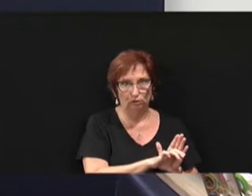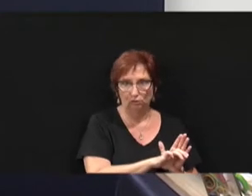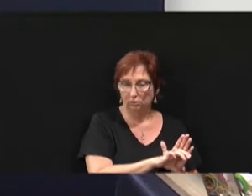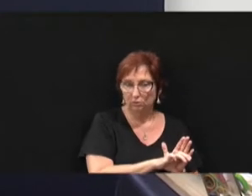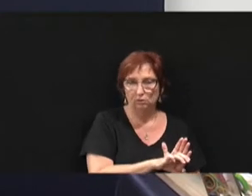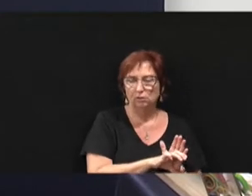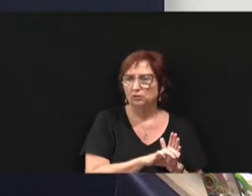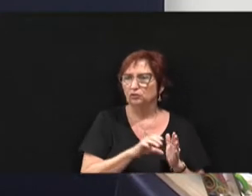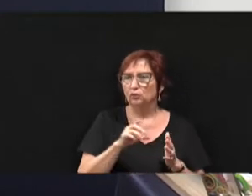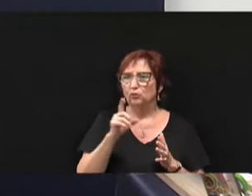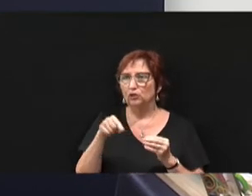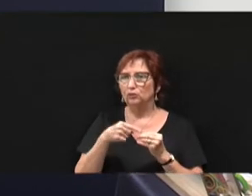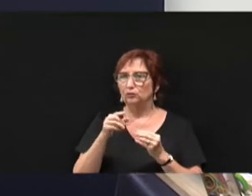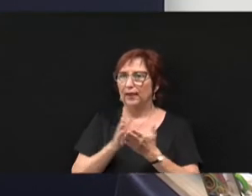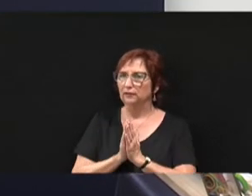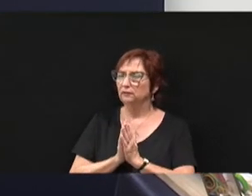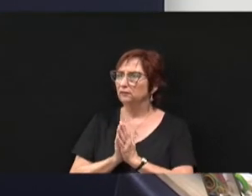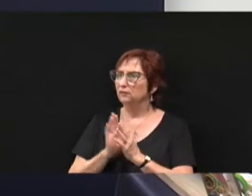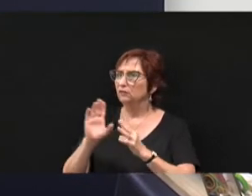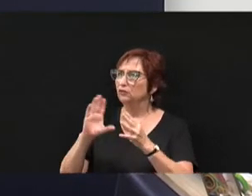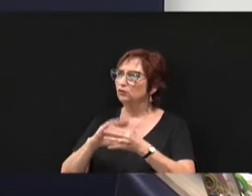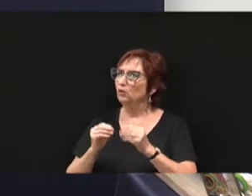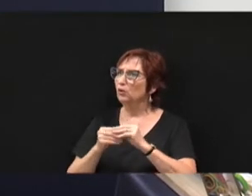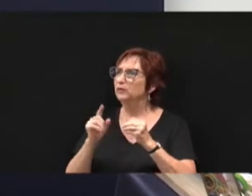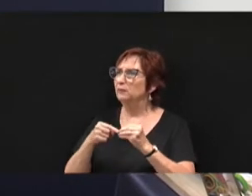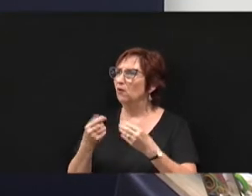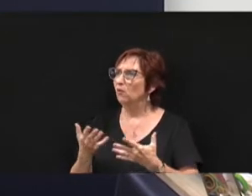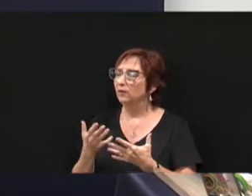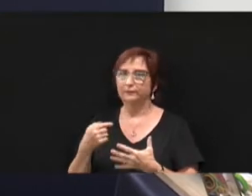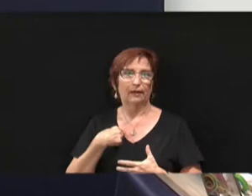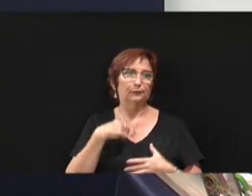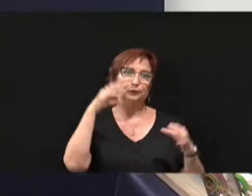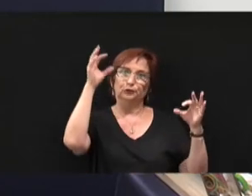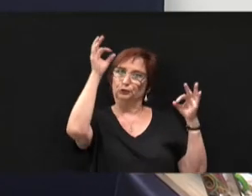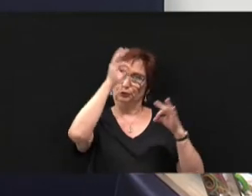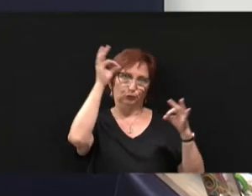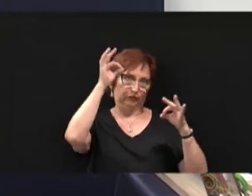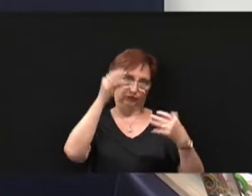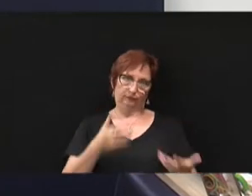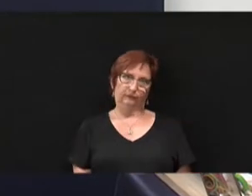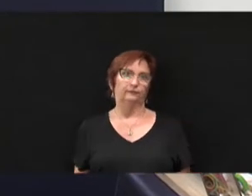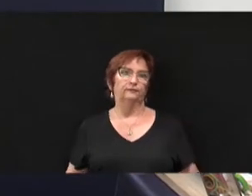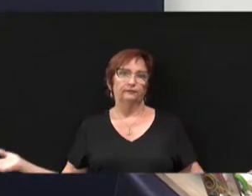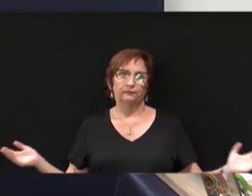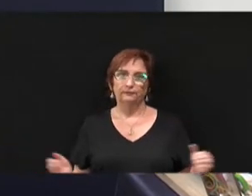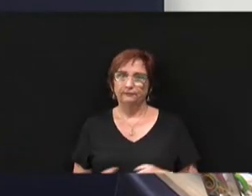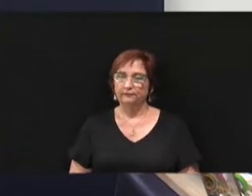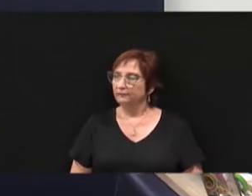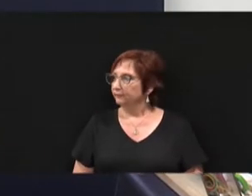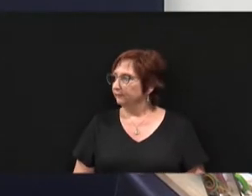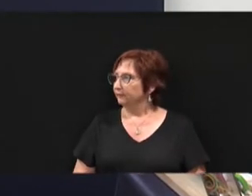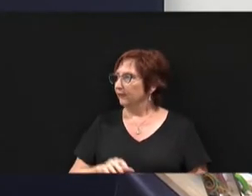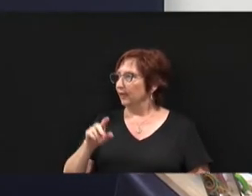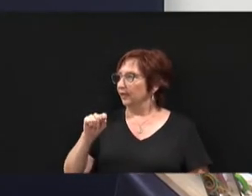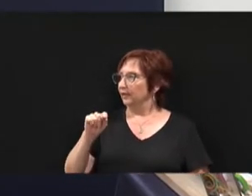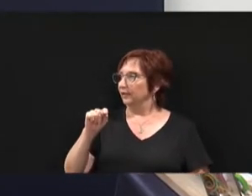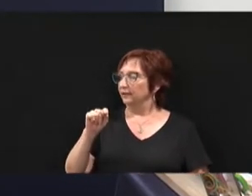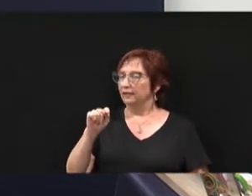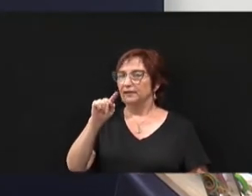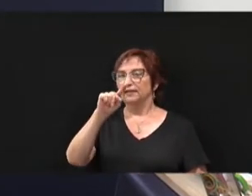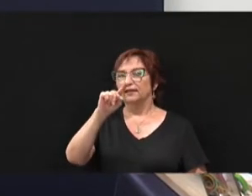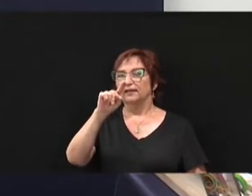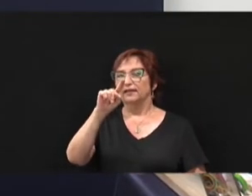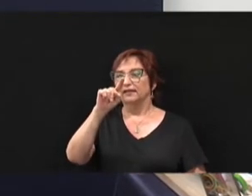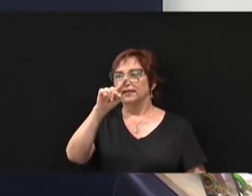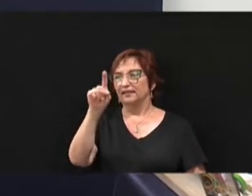well, what's the story about? I had no idea. Excellent. Excellent. Tiffany, right?